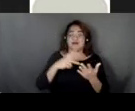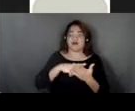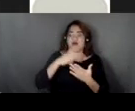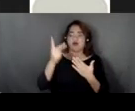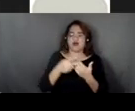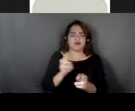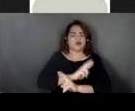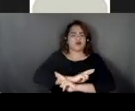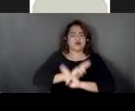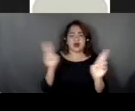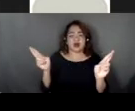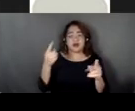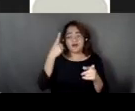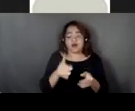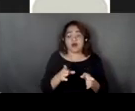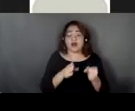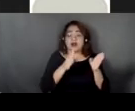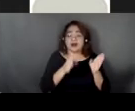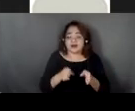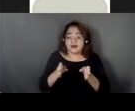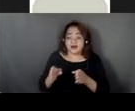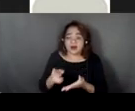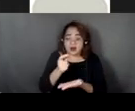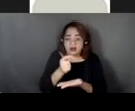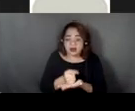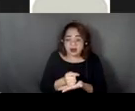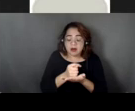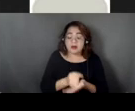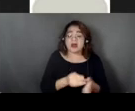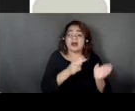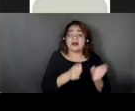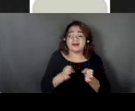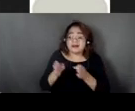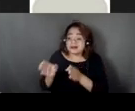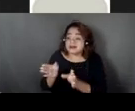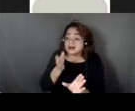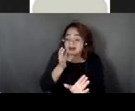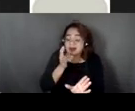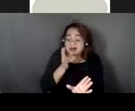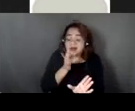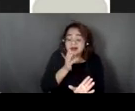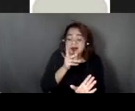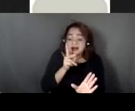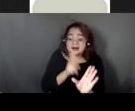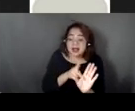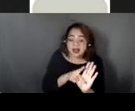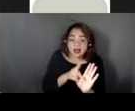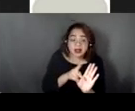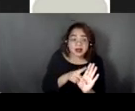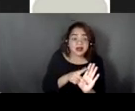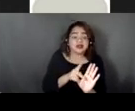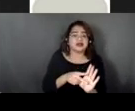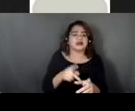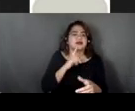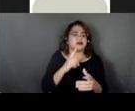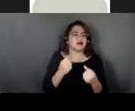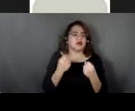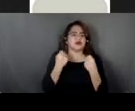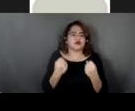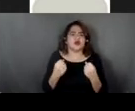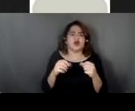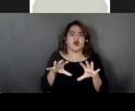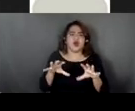individual therapy, individual psychiatry, and then they've developed this really impactful group resilience